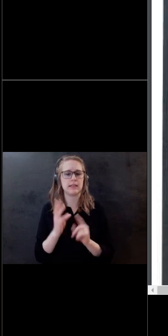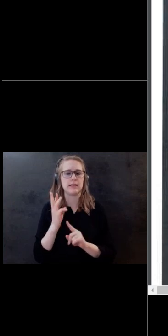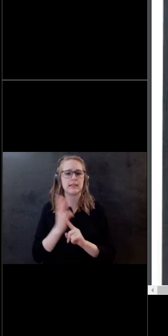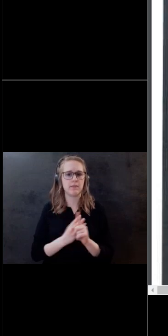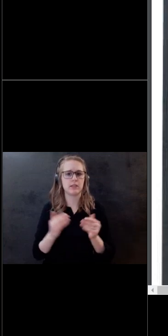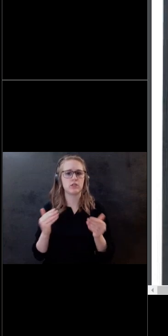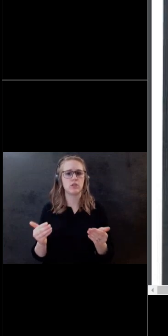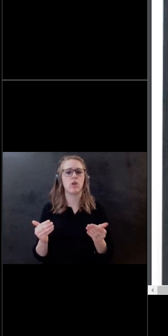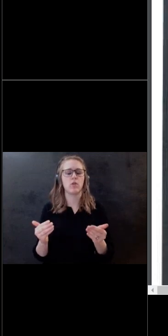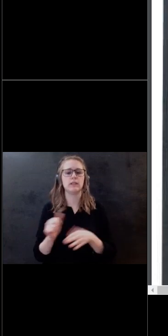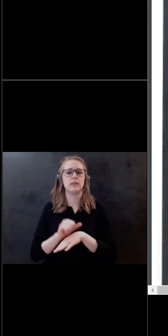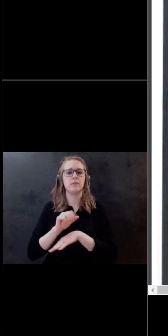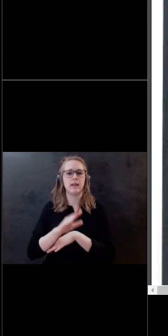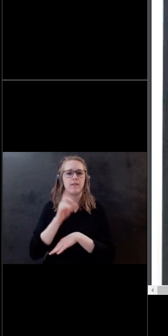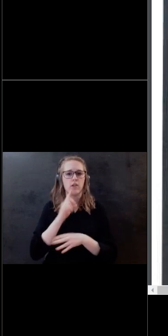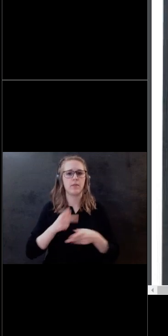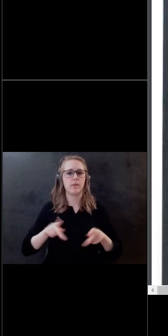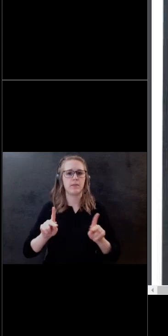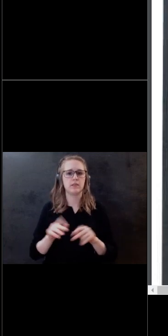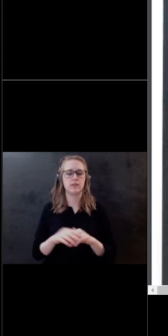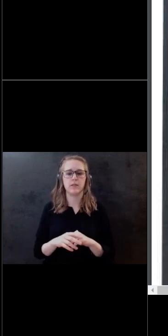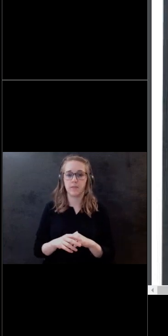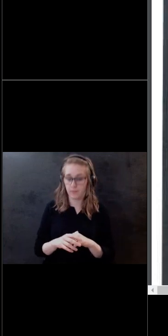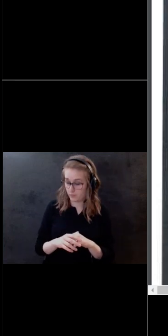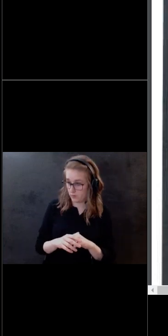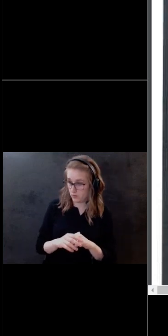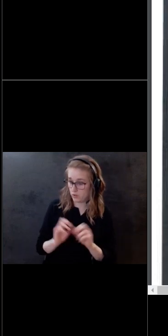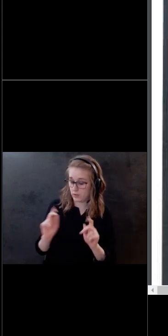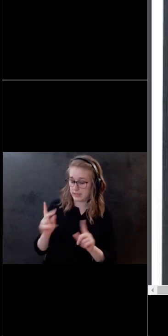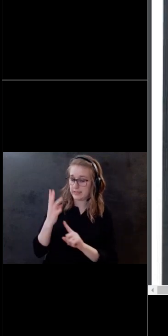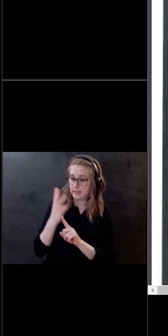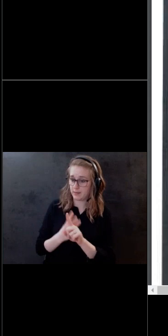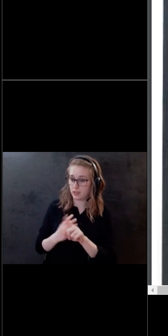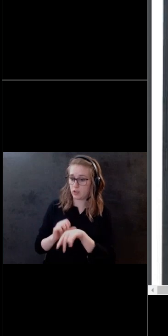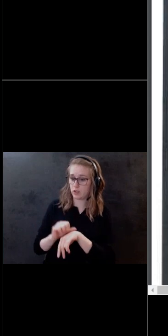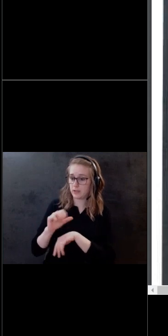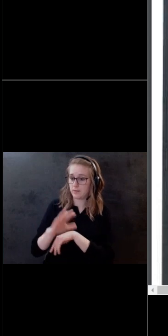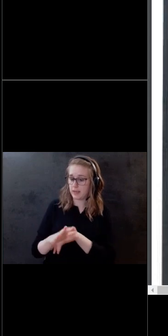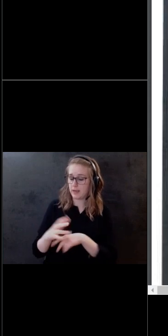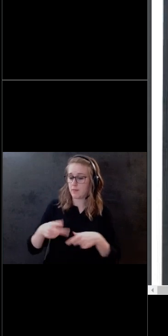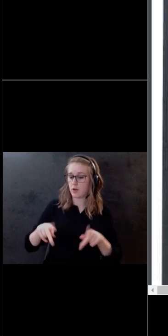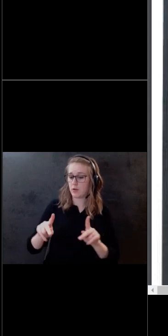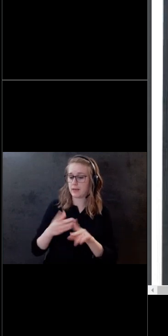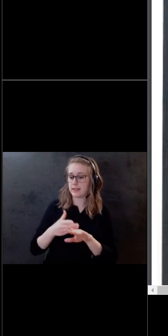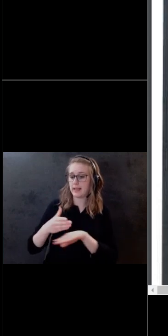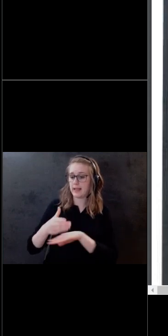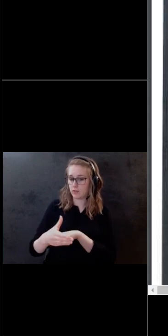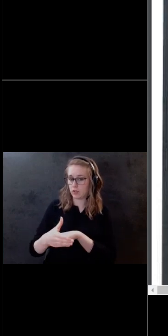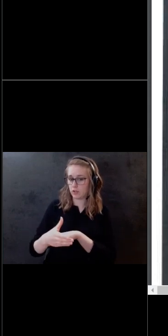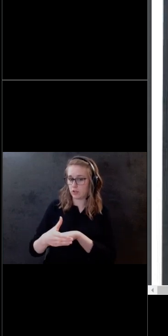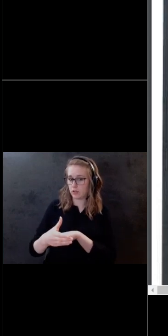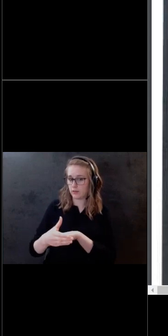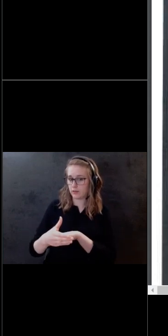and submit for those permits. So 6 months to submit permits after.